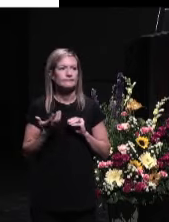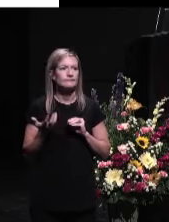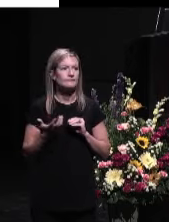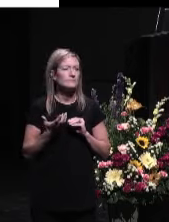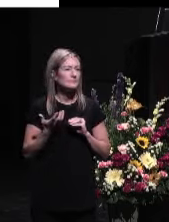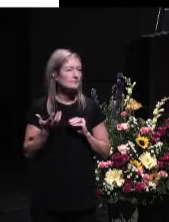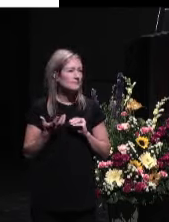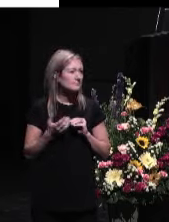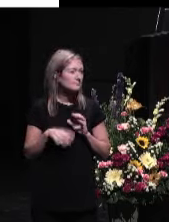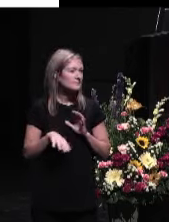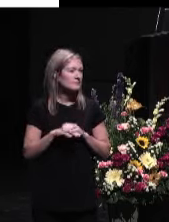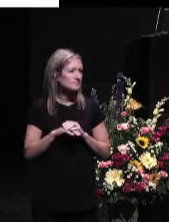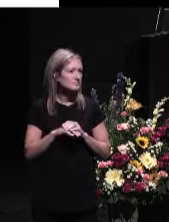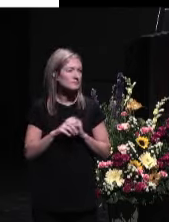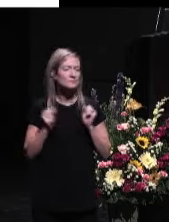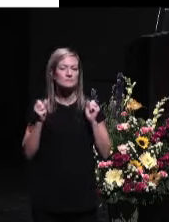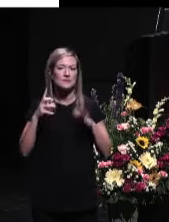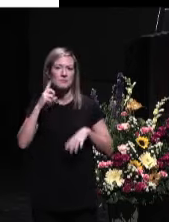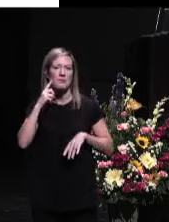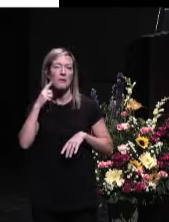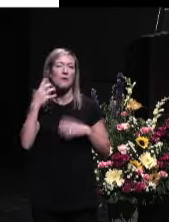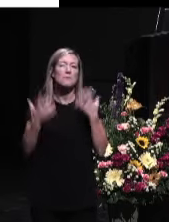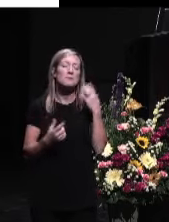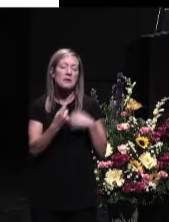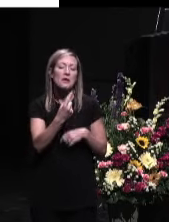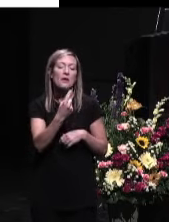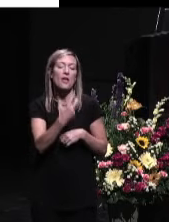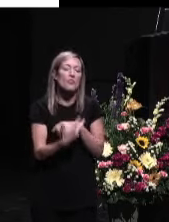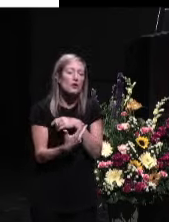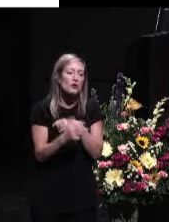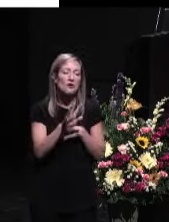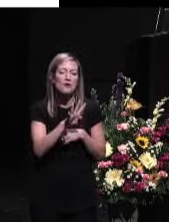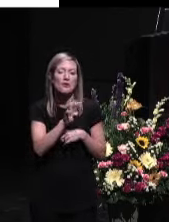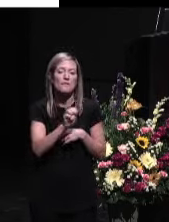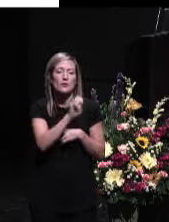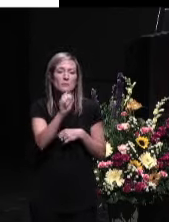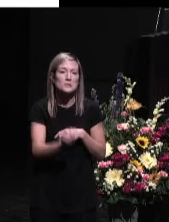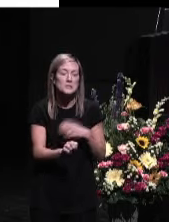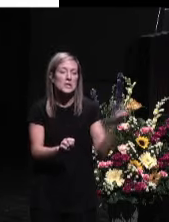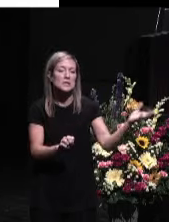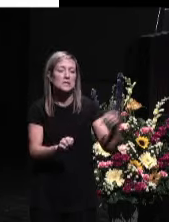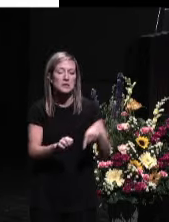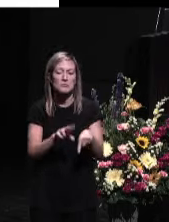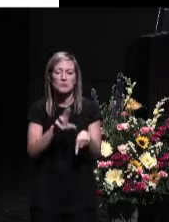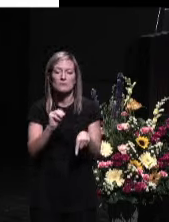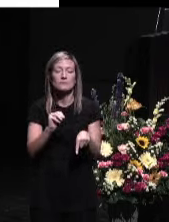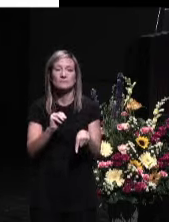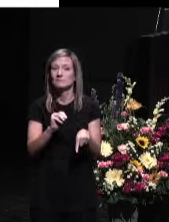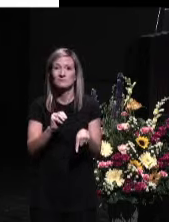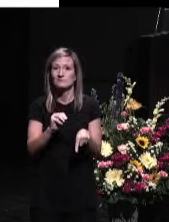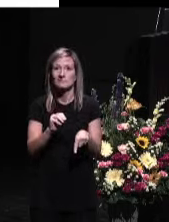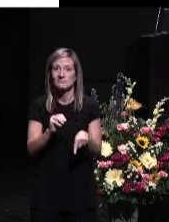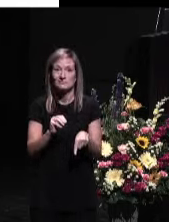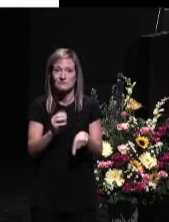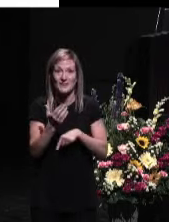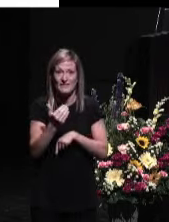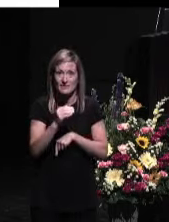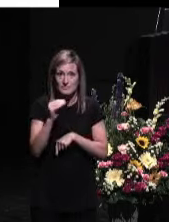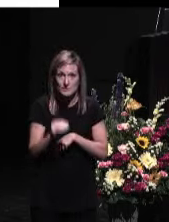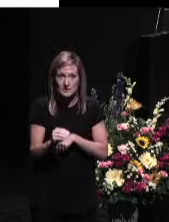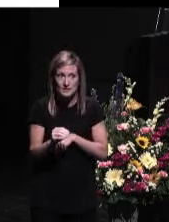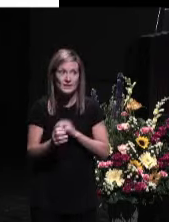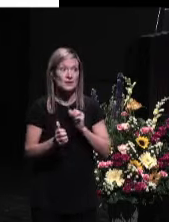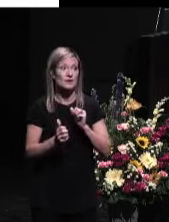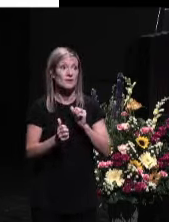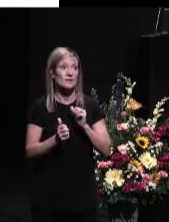If you don't think through this, some people think, oh, it's a third or 40%. In fact, it's hardly 15%. The majority of our